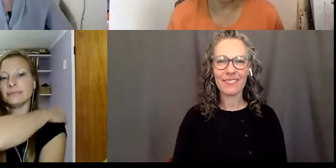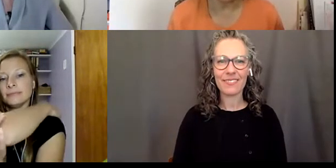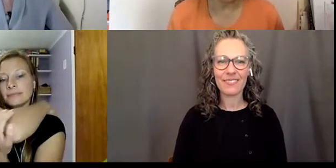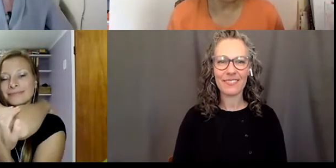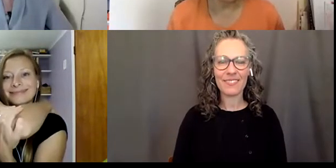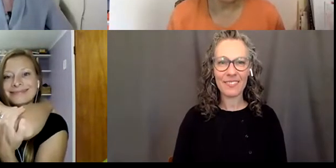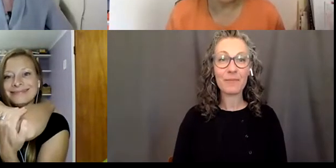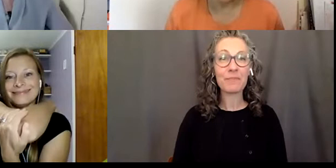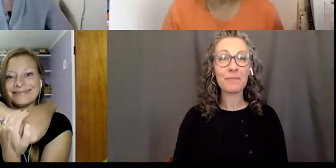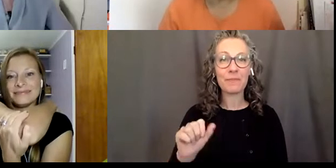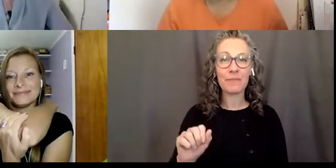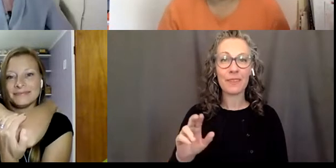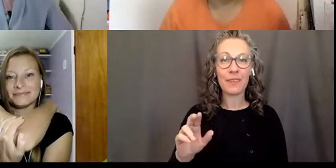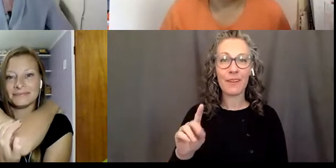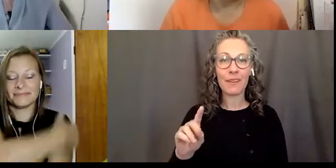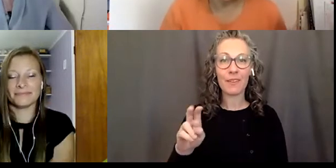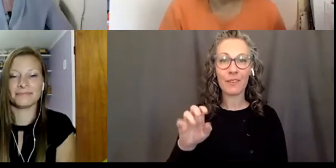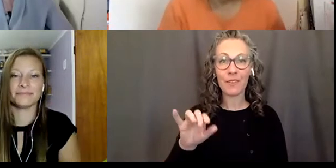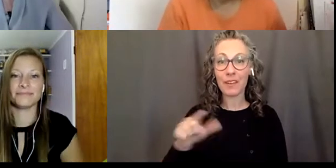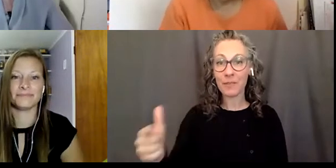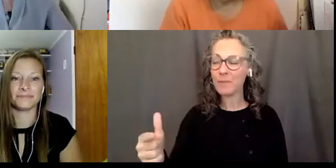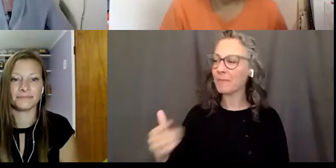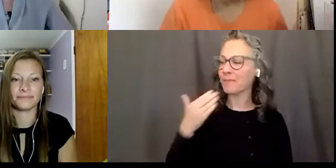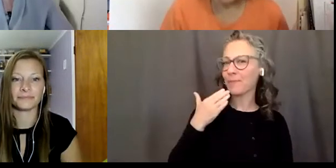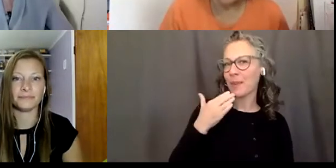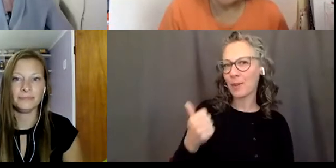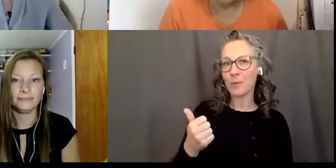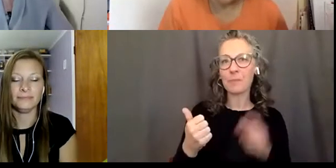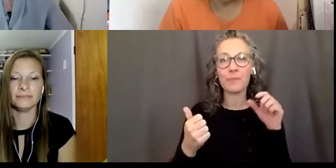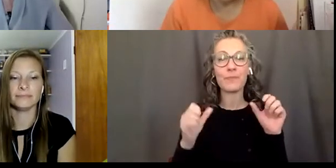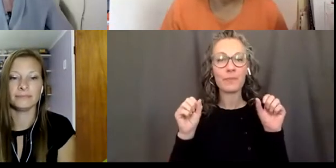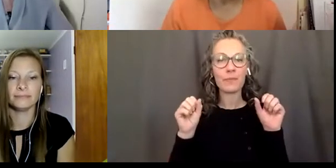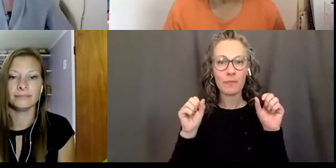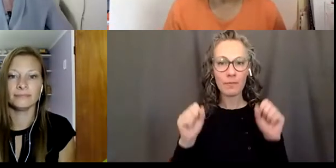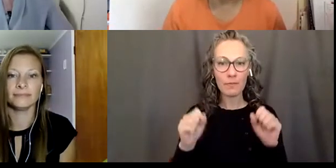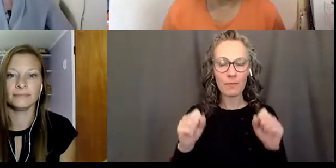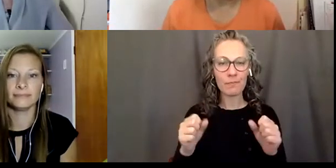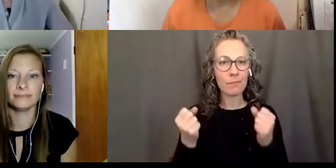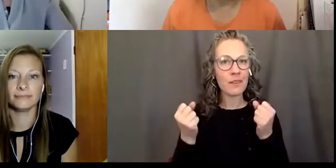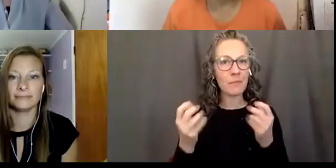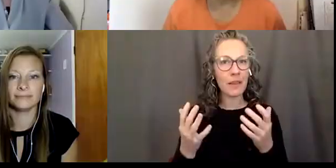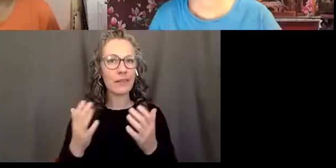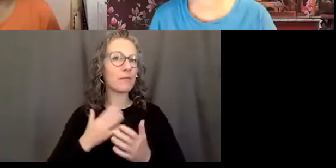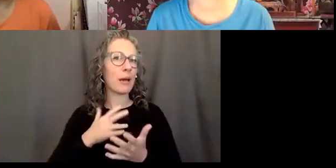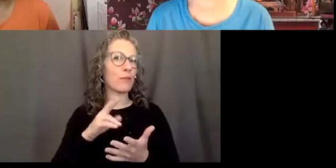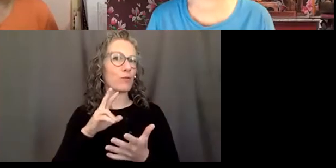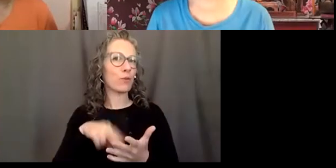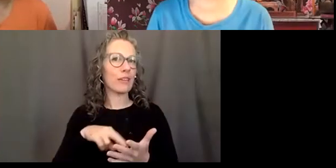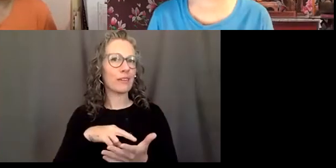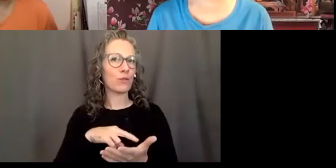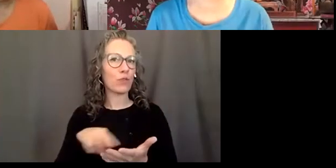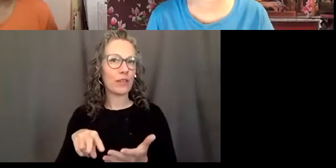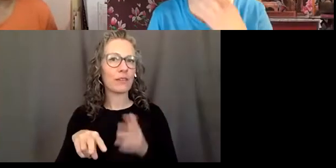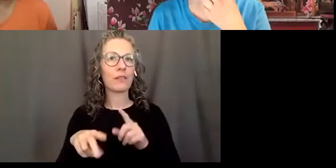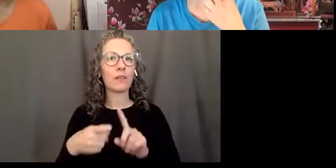Right, Audrey. Oh, thank you. Okay, so many of my readings come from people who would